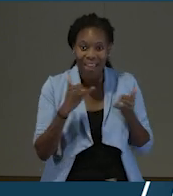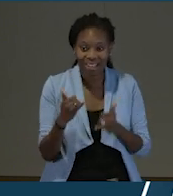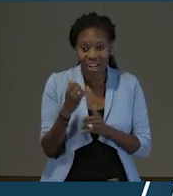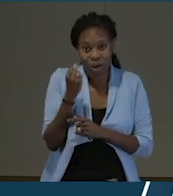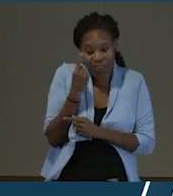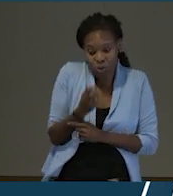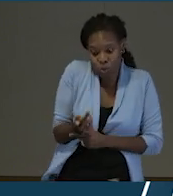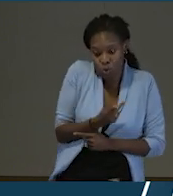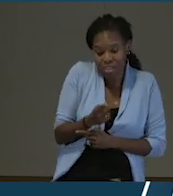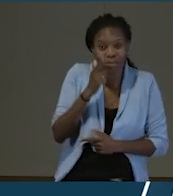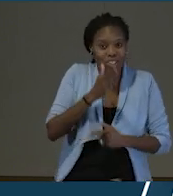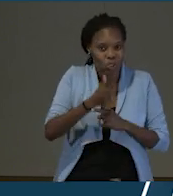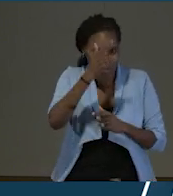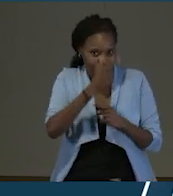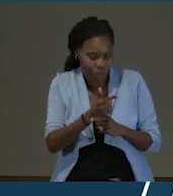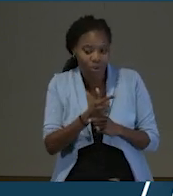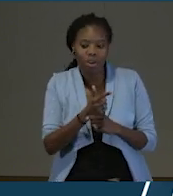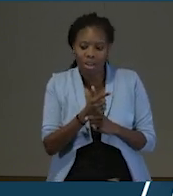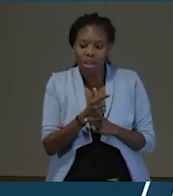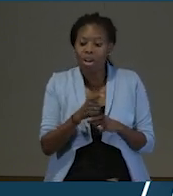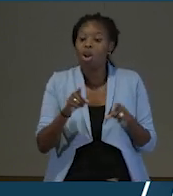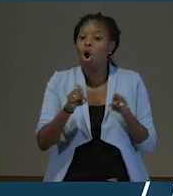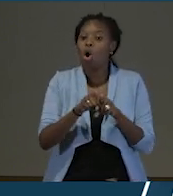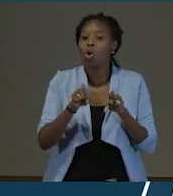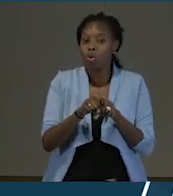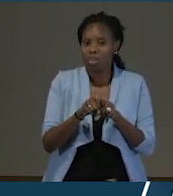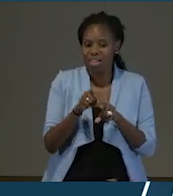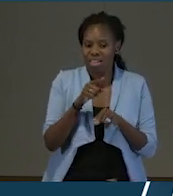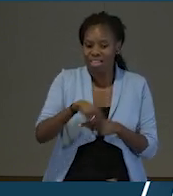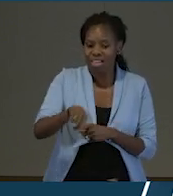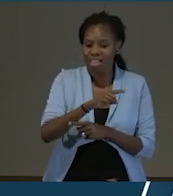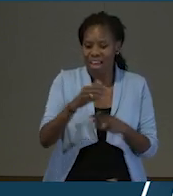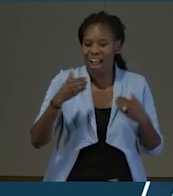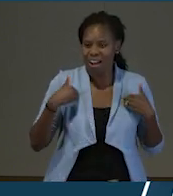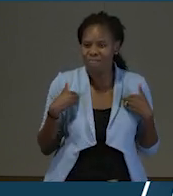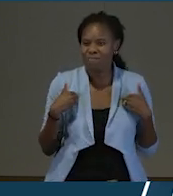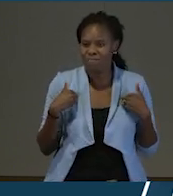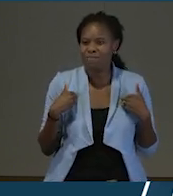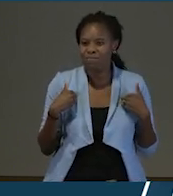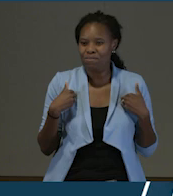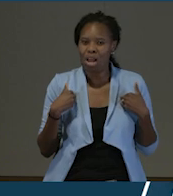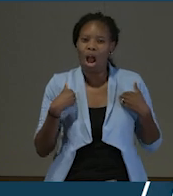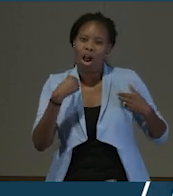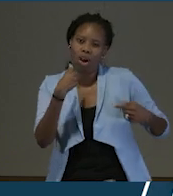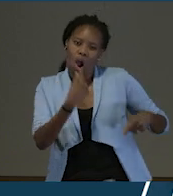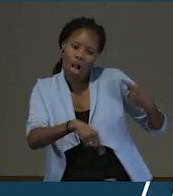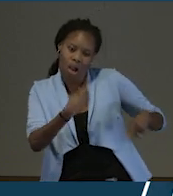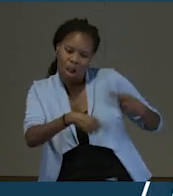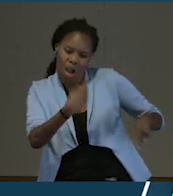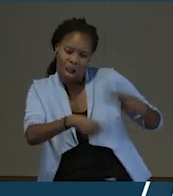lots of problems that they bring to the kids to help them solve. Like typical siblings, they have lots of arguments.